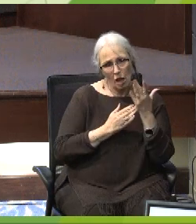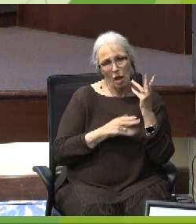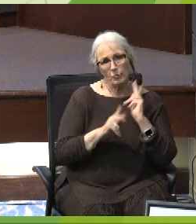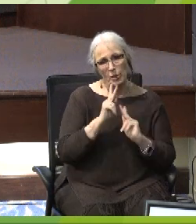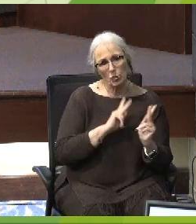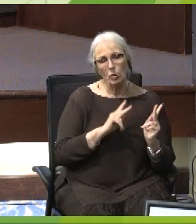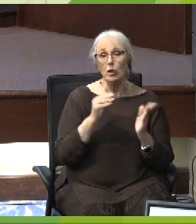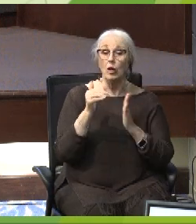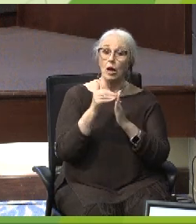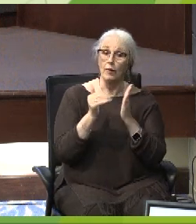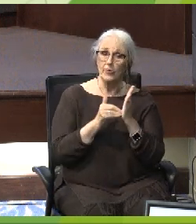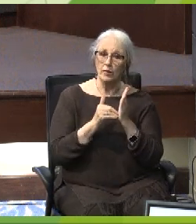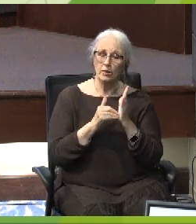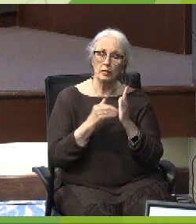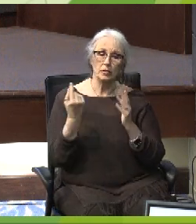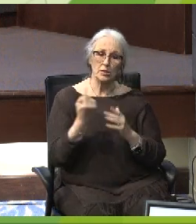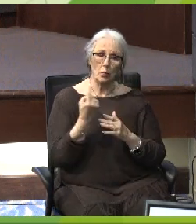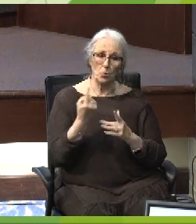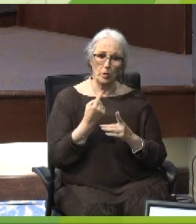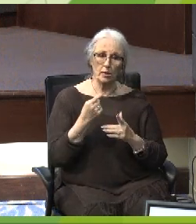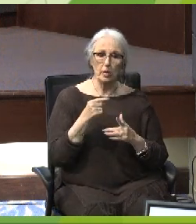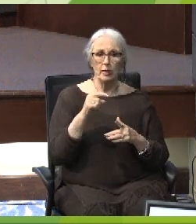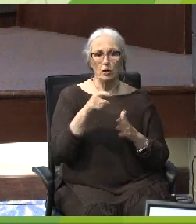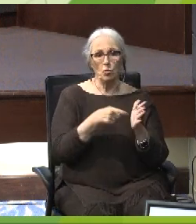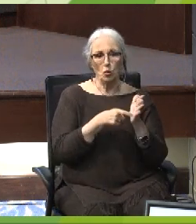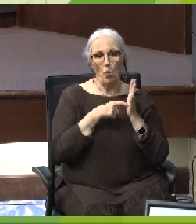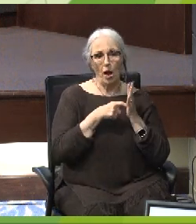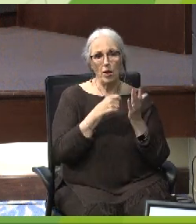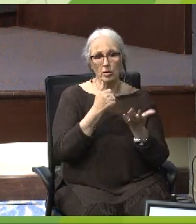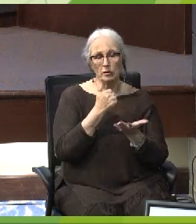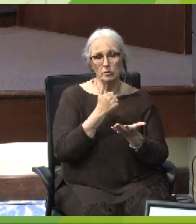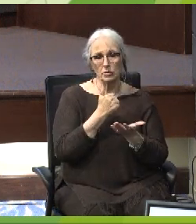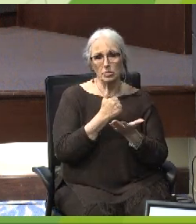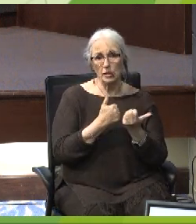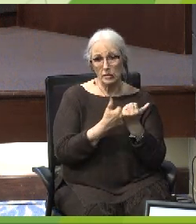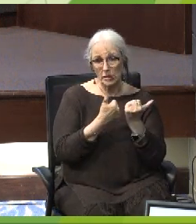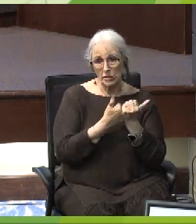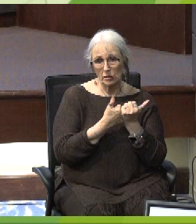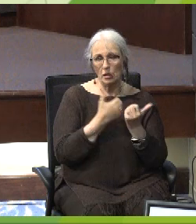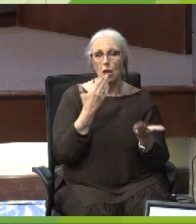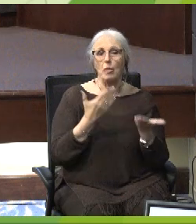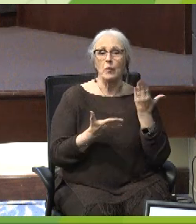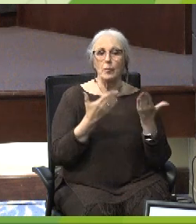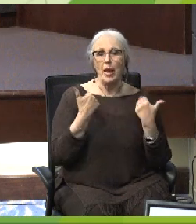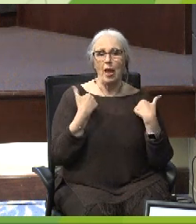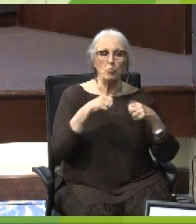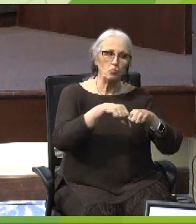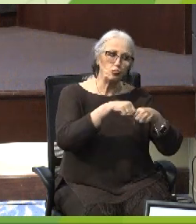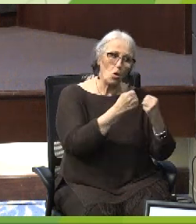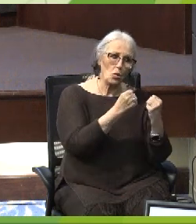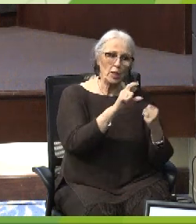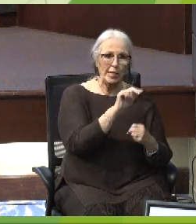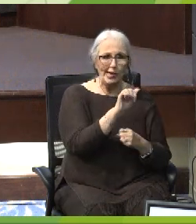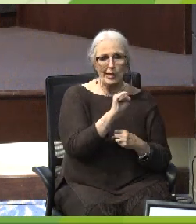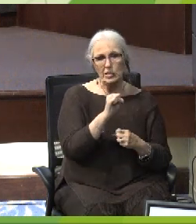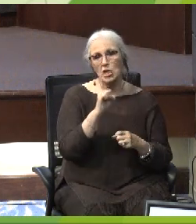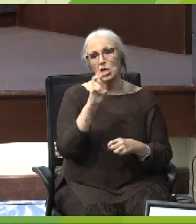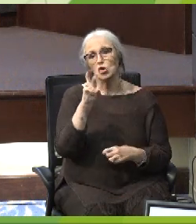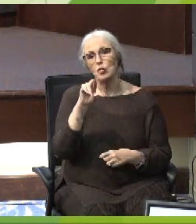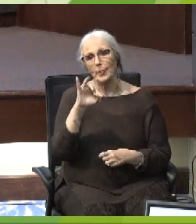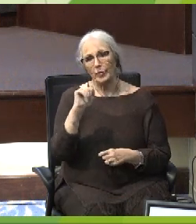Oftentimes, an individual who's seeking rental assistance might have broken leases or a criminal